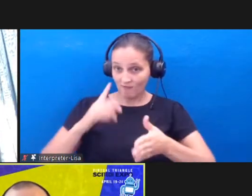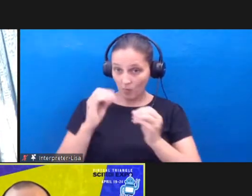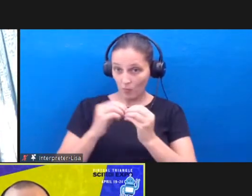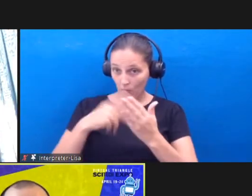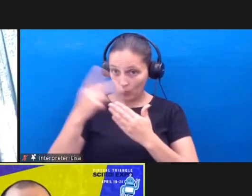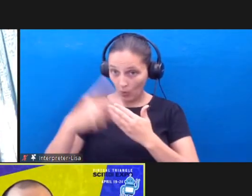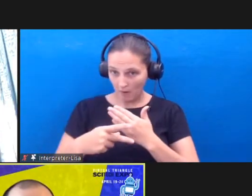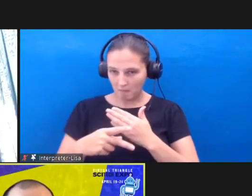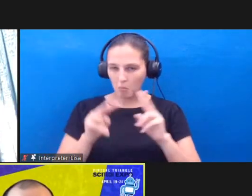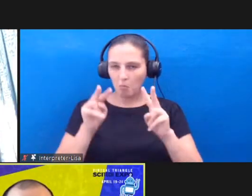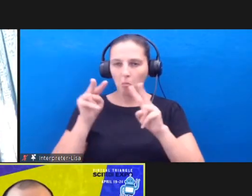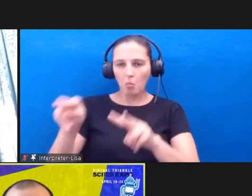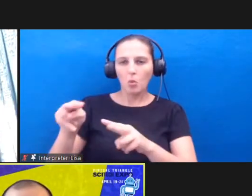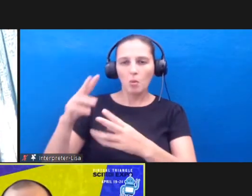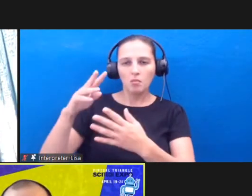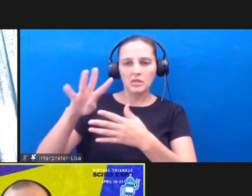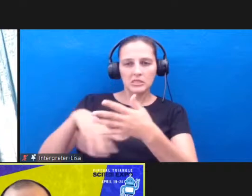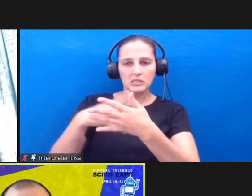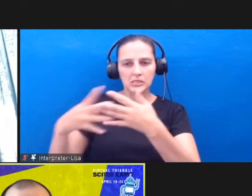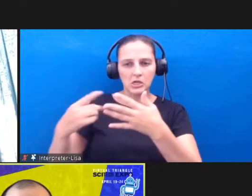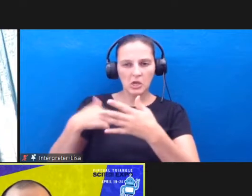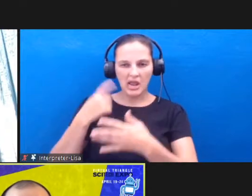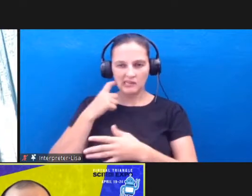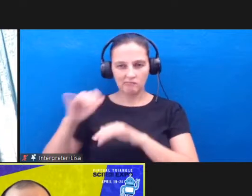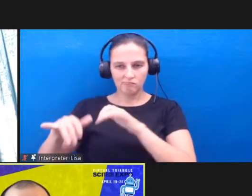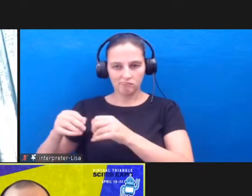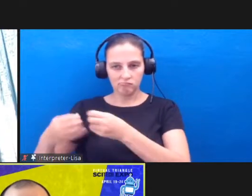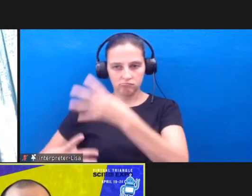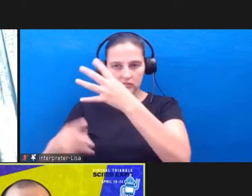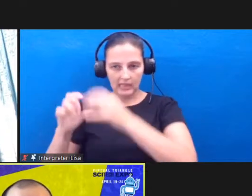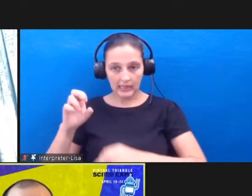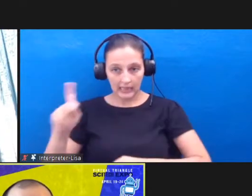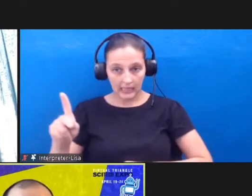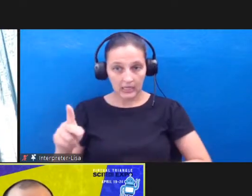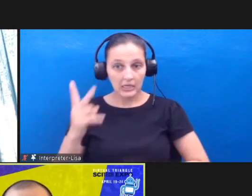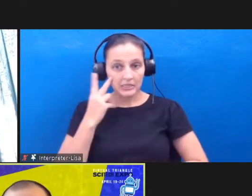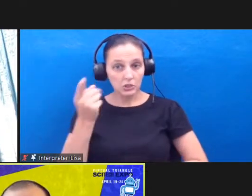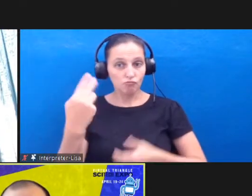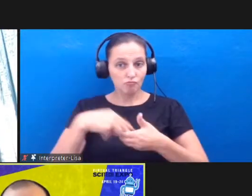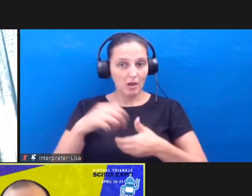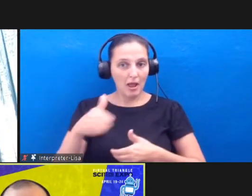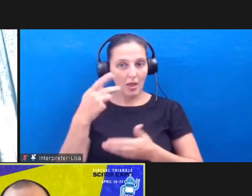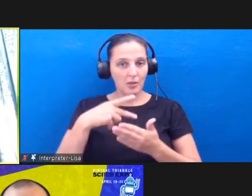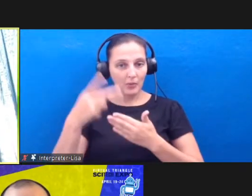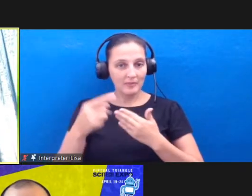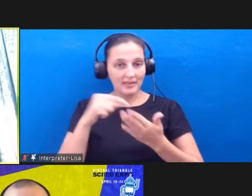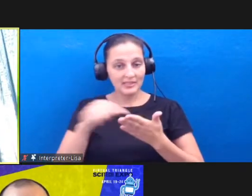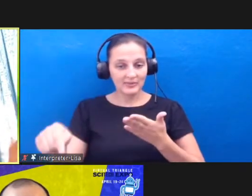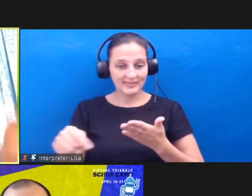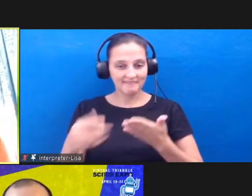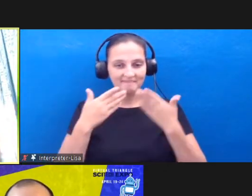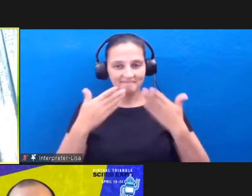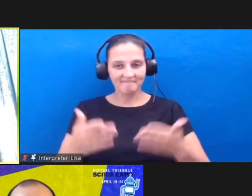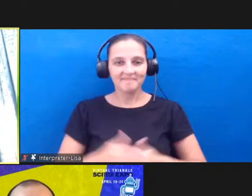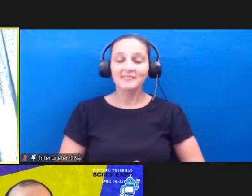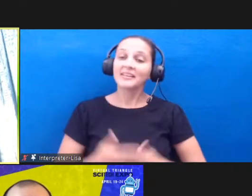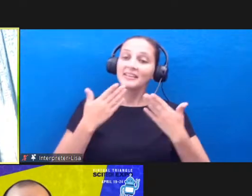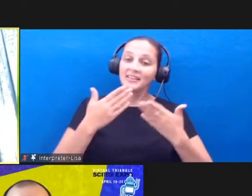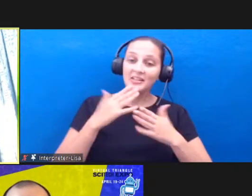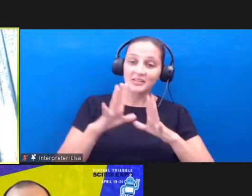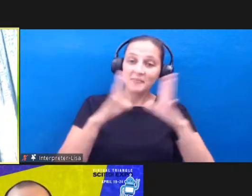out the schedule that we dropped the link to in the chat. We hope to see you at some other programs this week. Y'all have a nice day. Thank